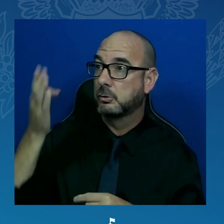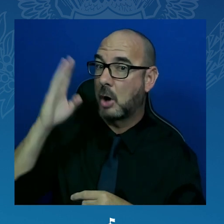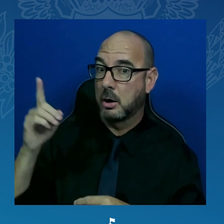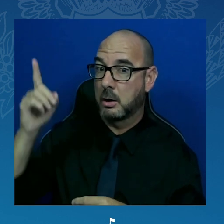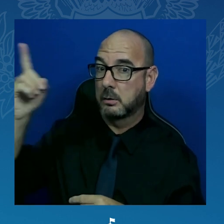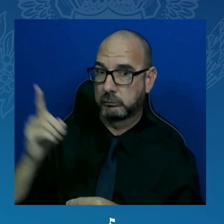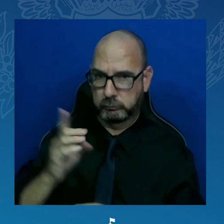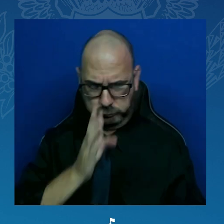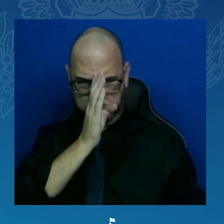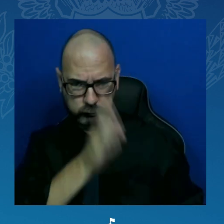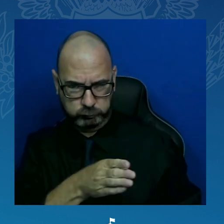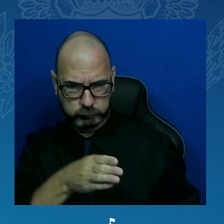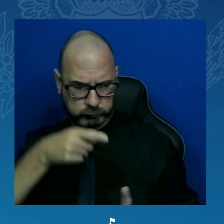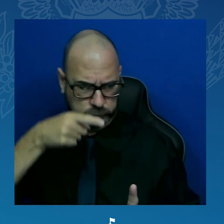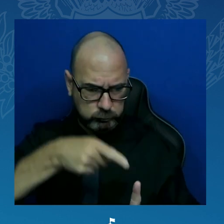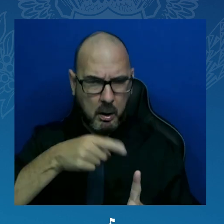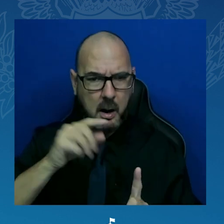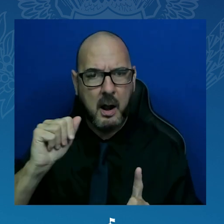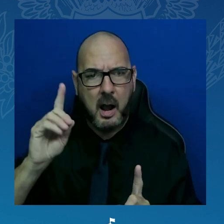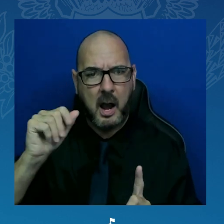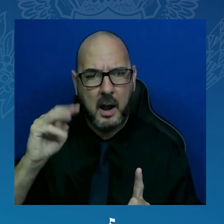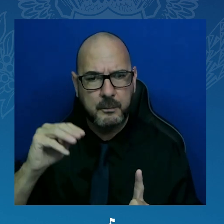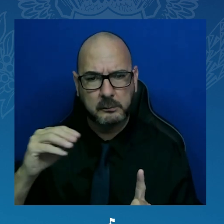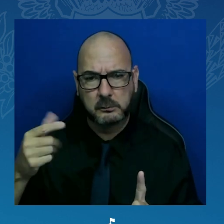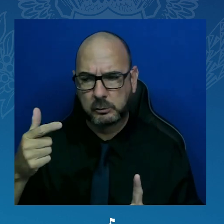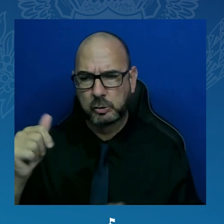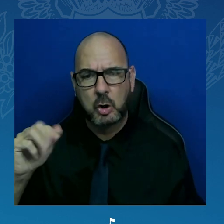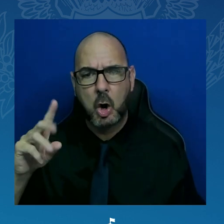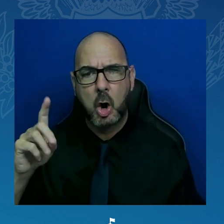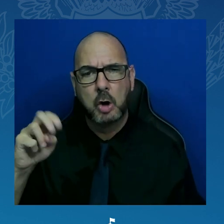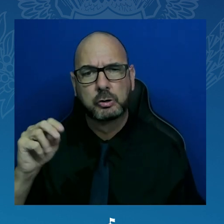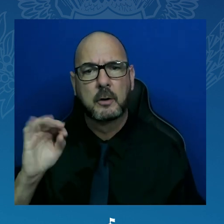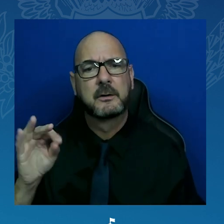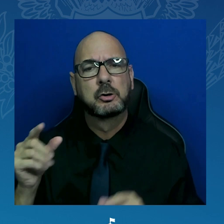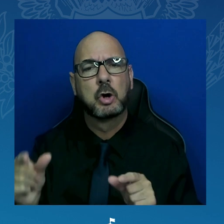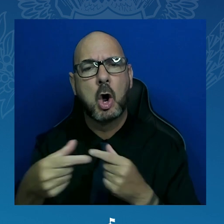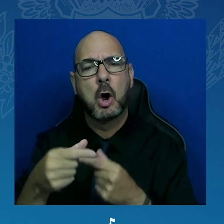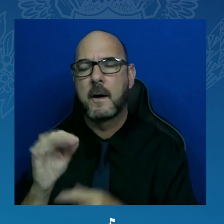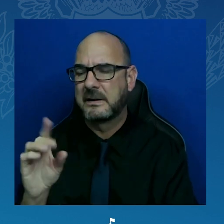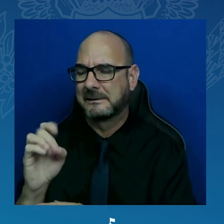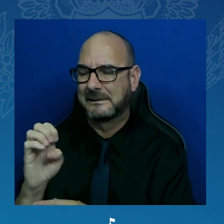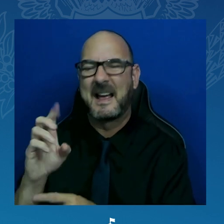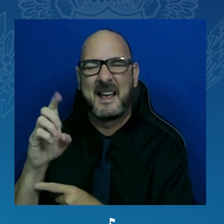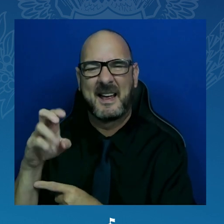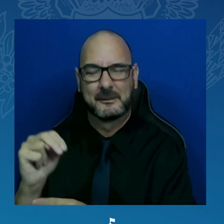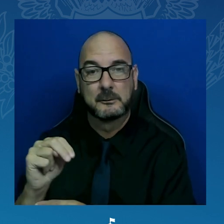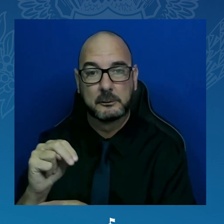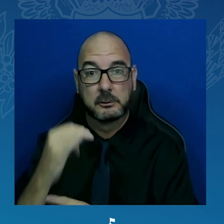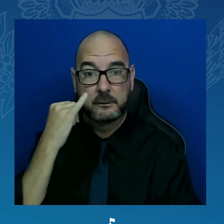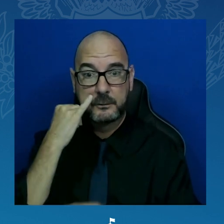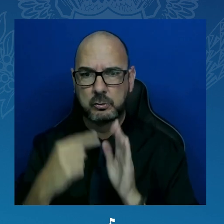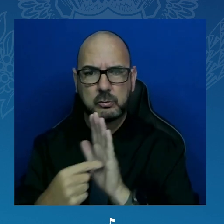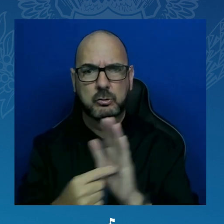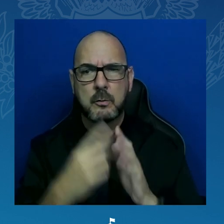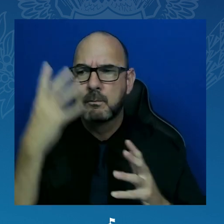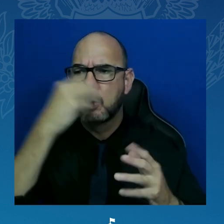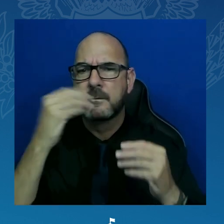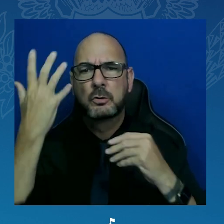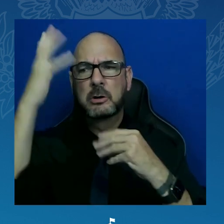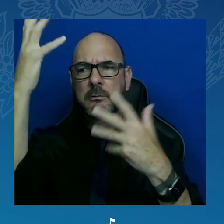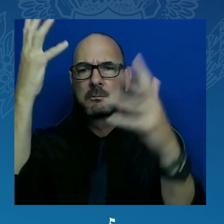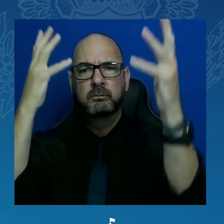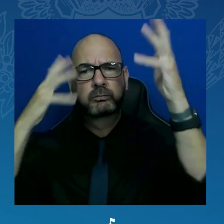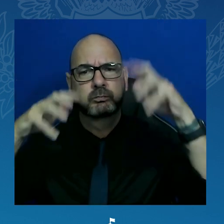Adam in the Garden of Eden. He introduces Adam to the beautiful trees in paradise and implores him,